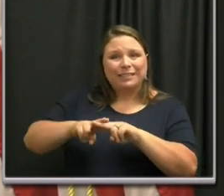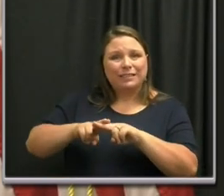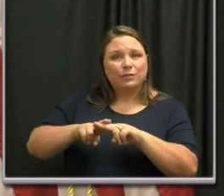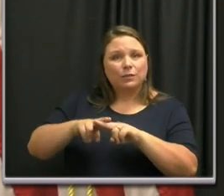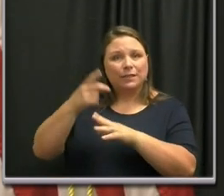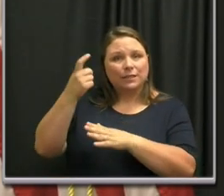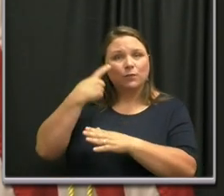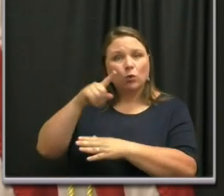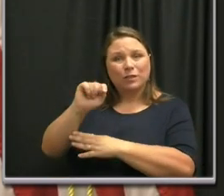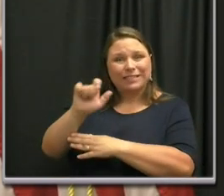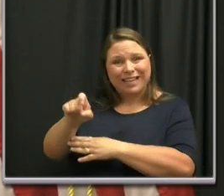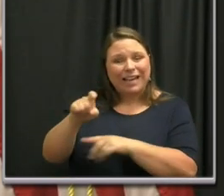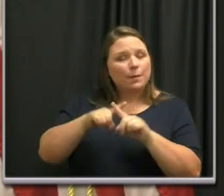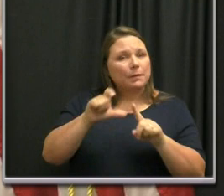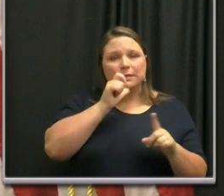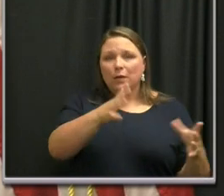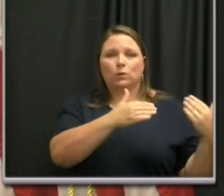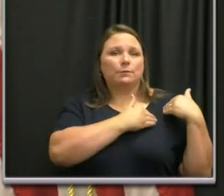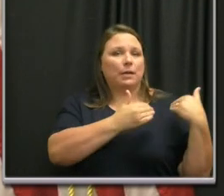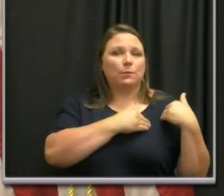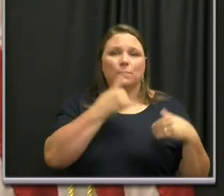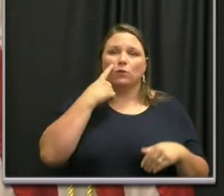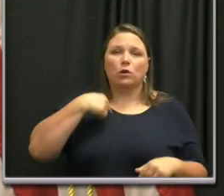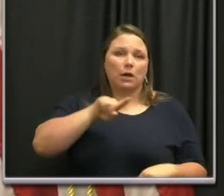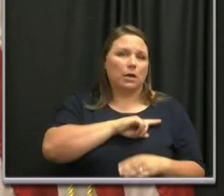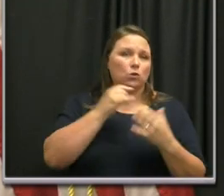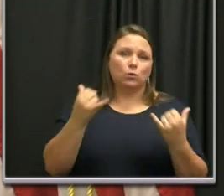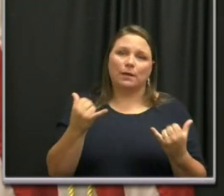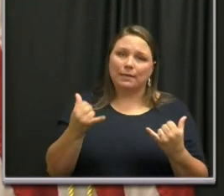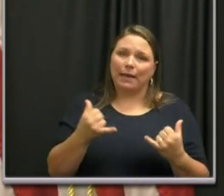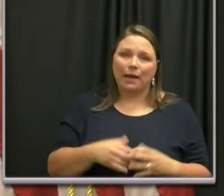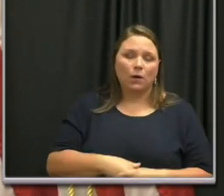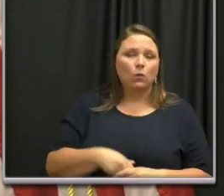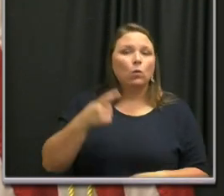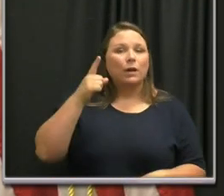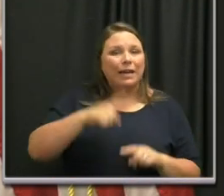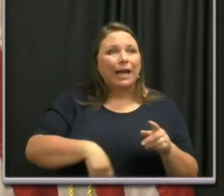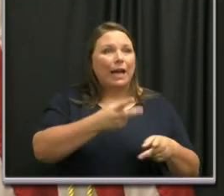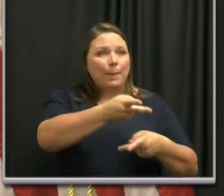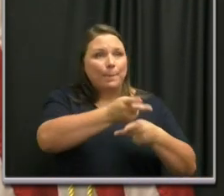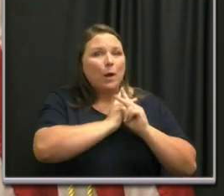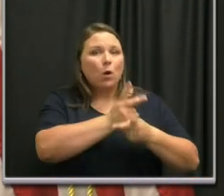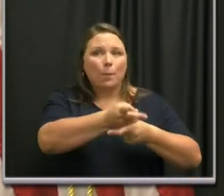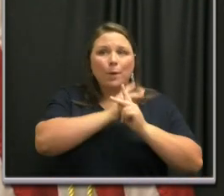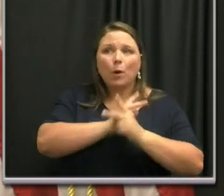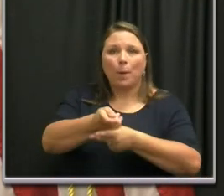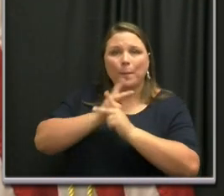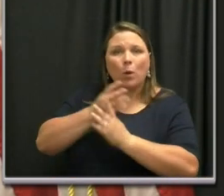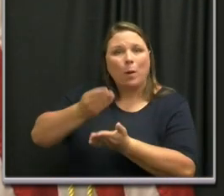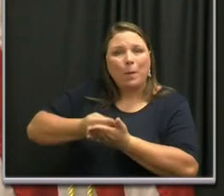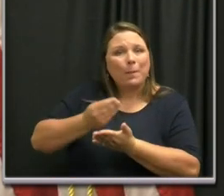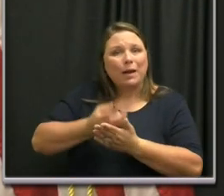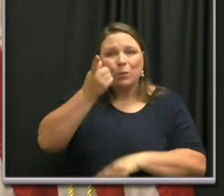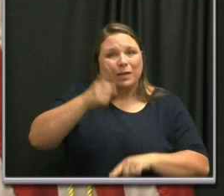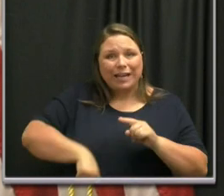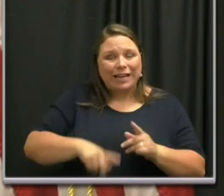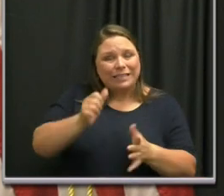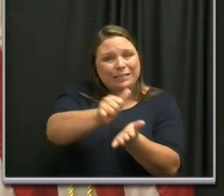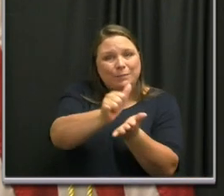action to have a great city on the other side at this time. We are not going to be able to borrow our way out of this.